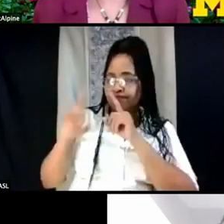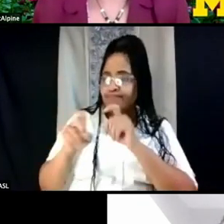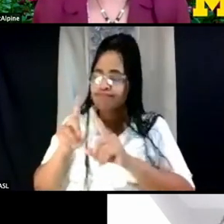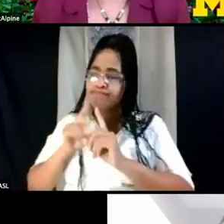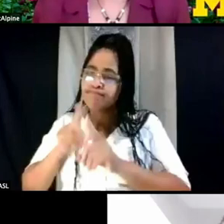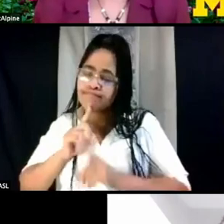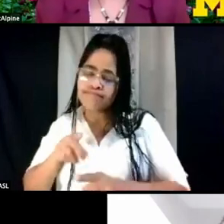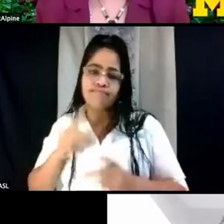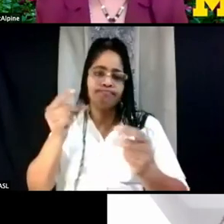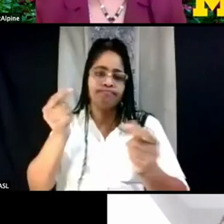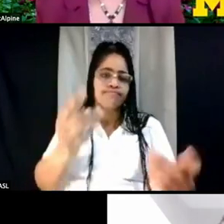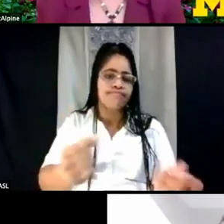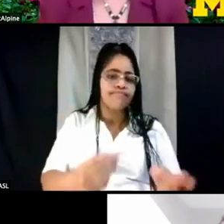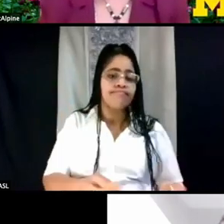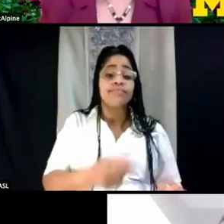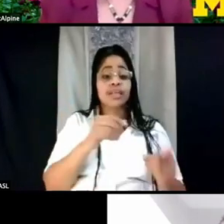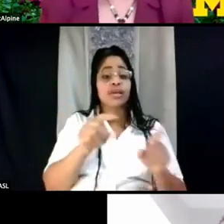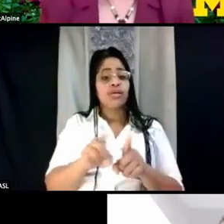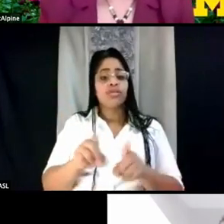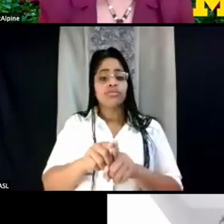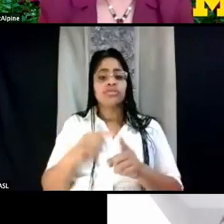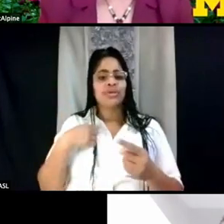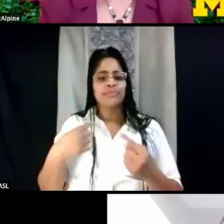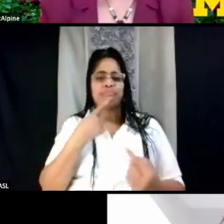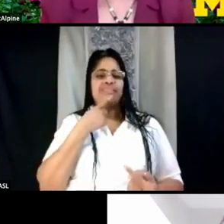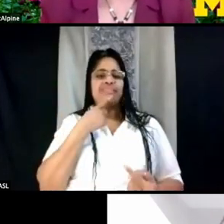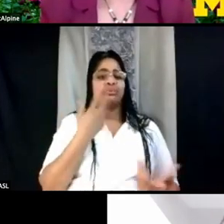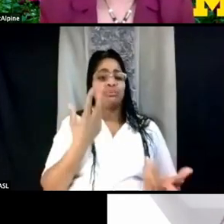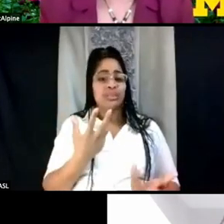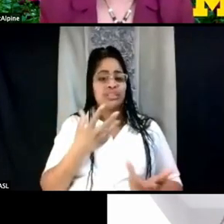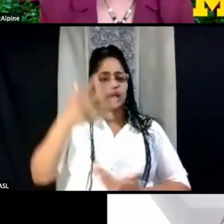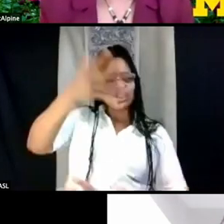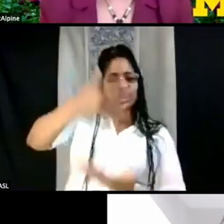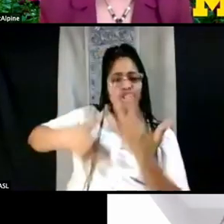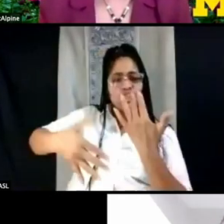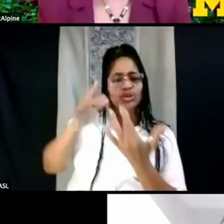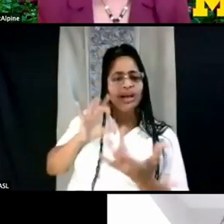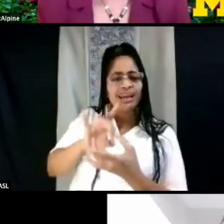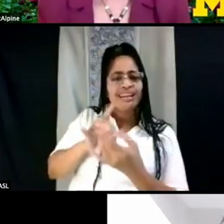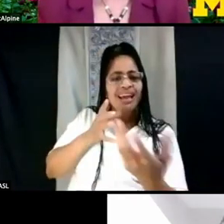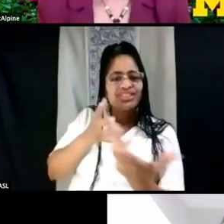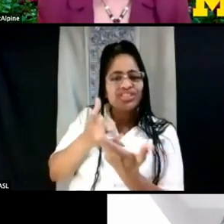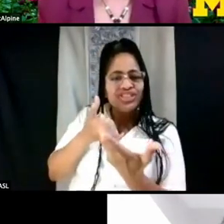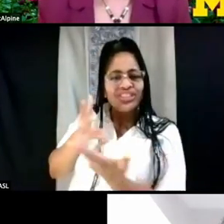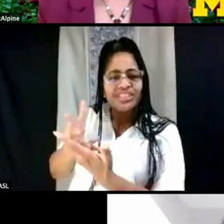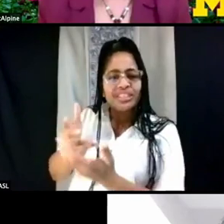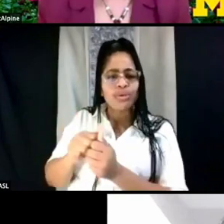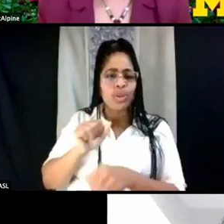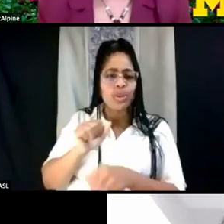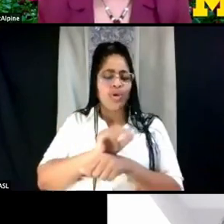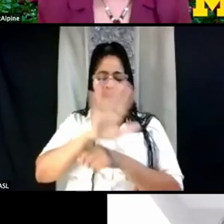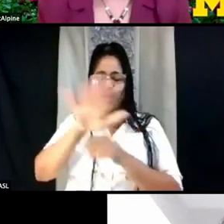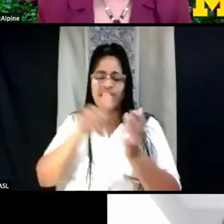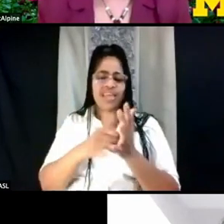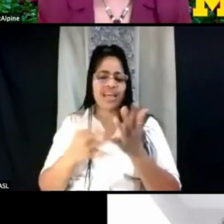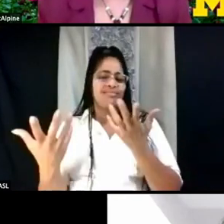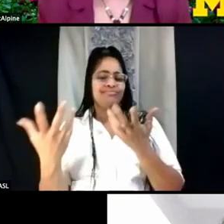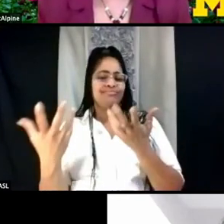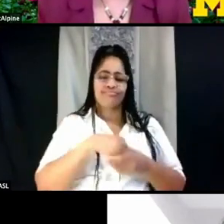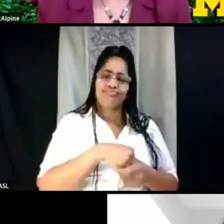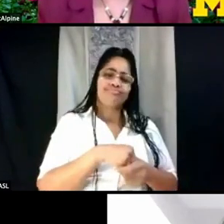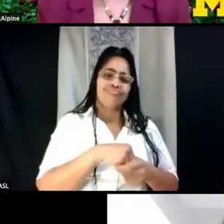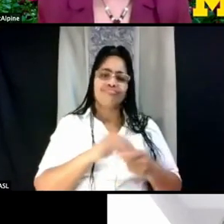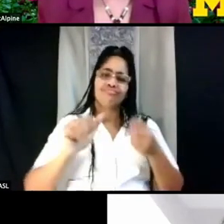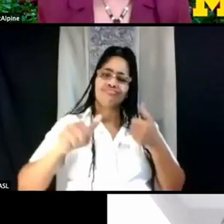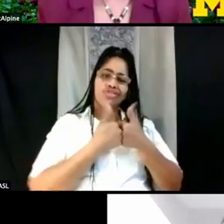timely ways. And we also miss the social connections of work. So all of those things contribute to the challenges that many